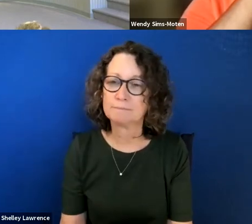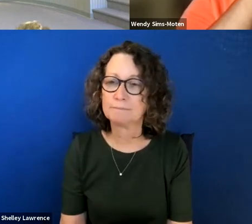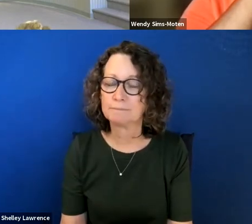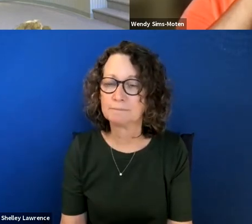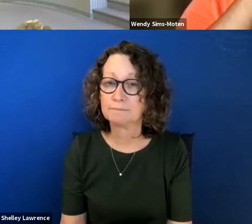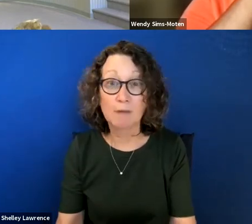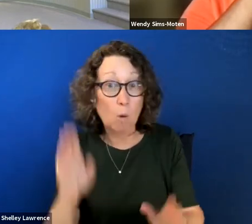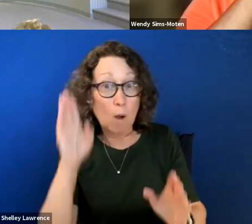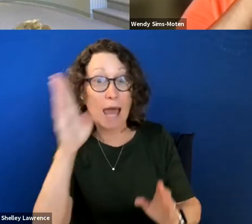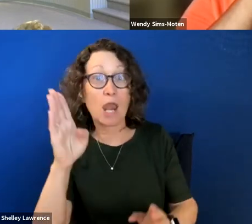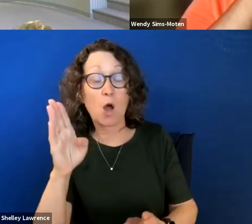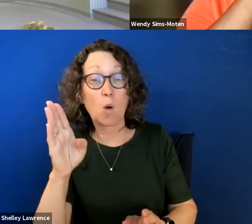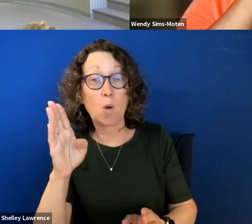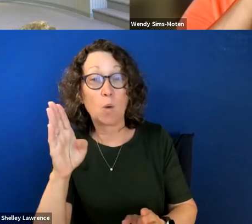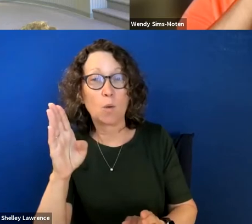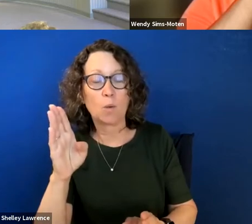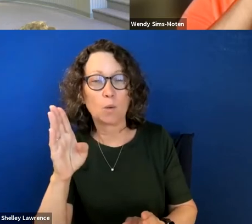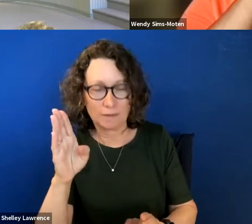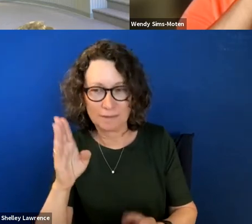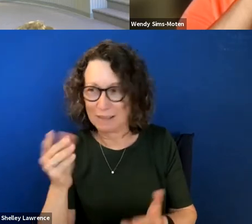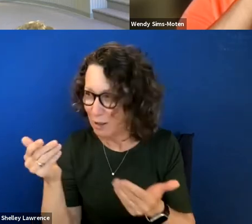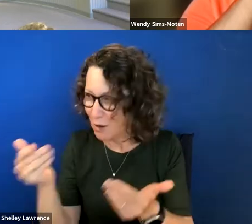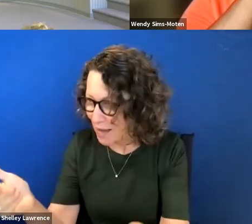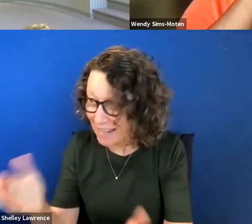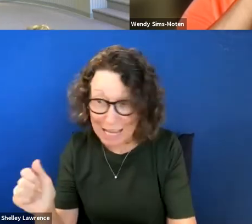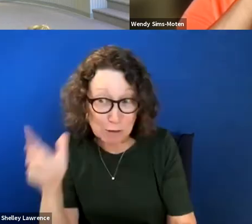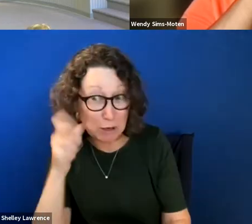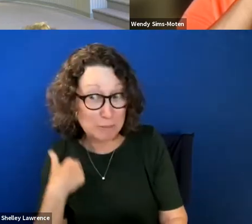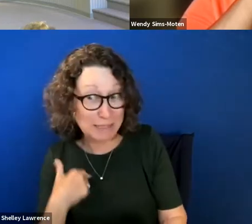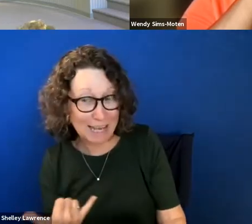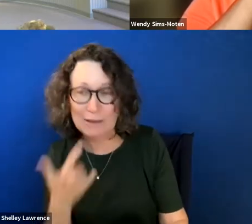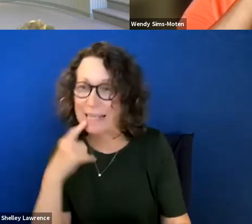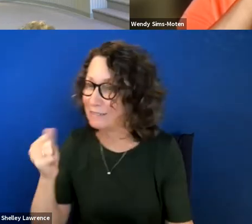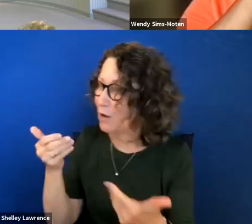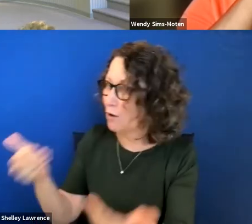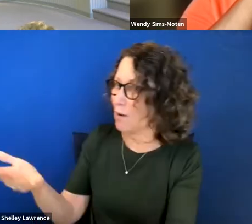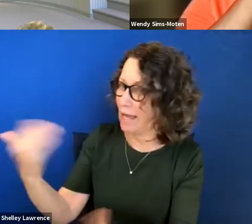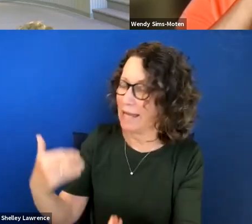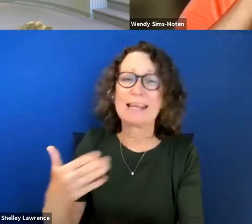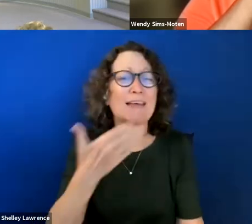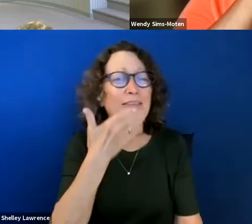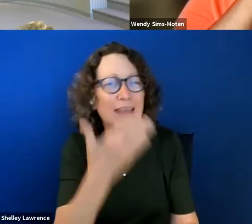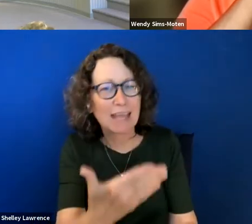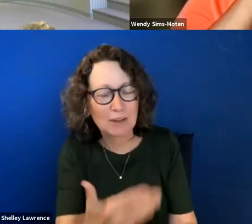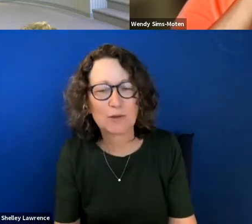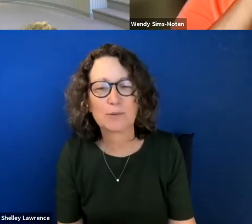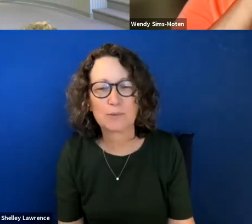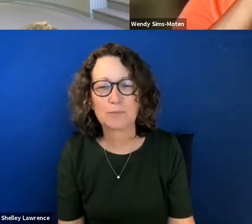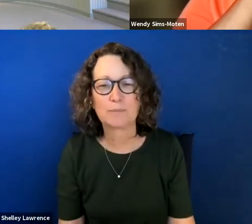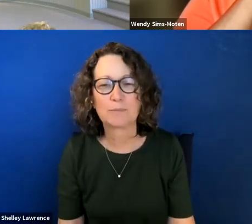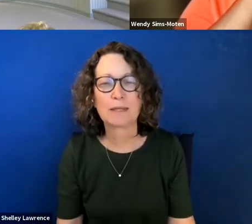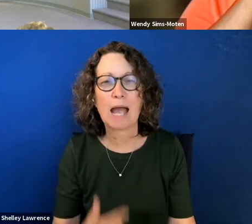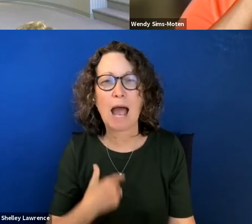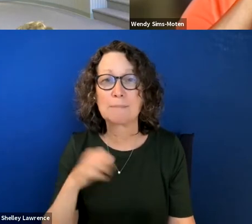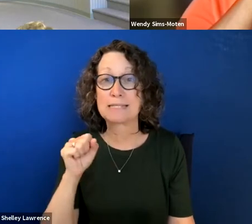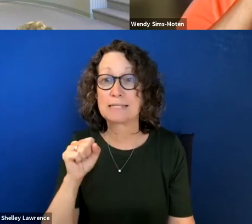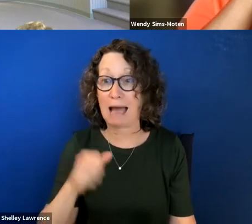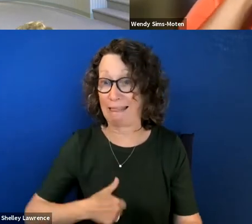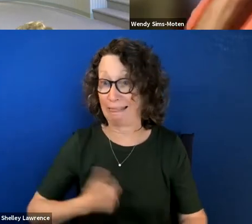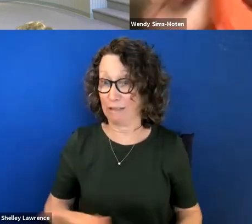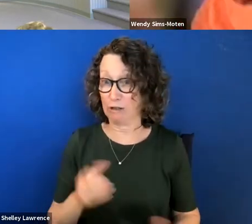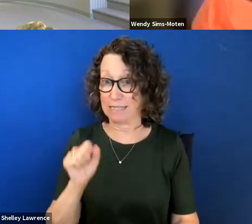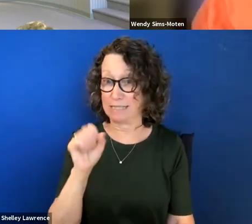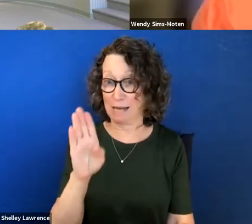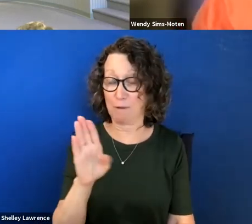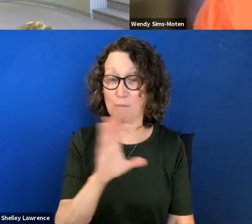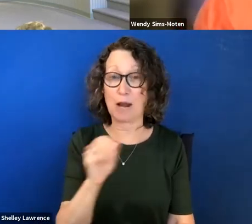Hello? Yes, go ahead. You can hear me now? Yes, go ahead. Thank you. I'm a Santa Barbara resident